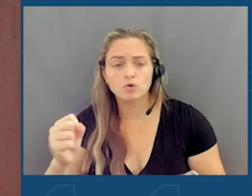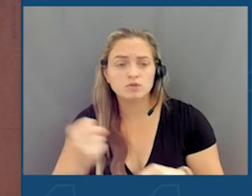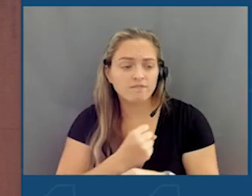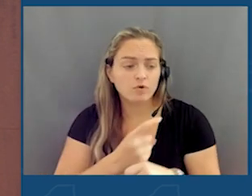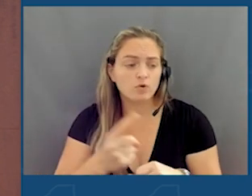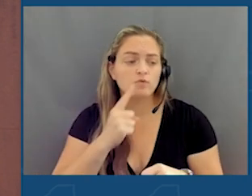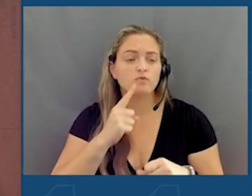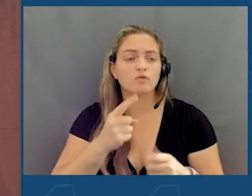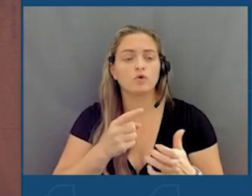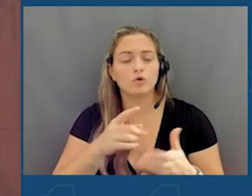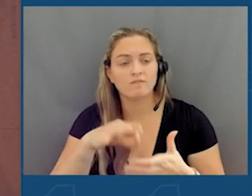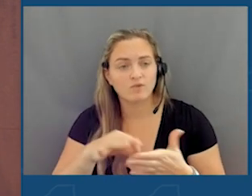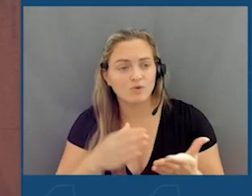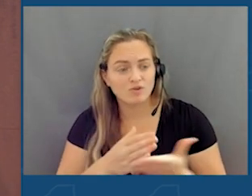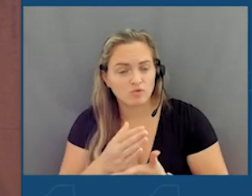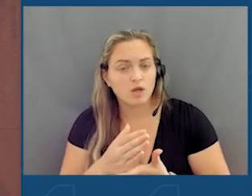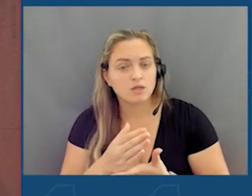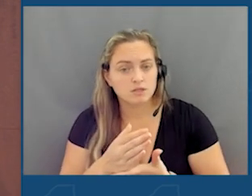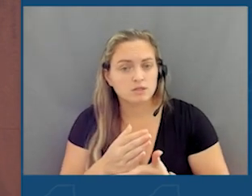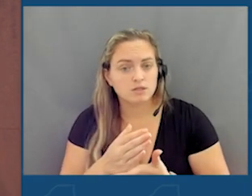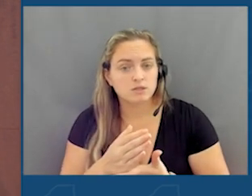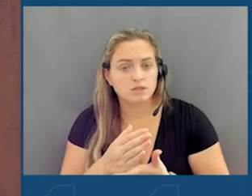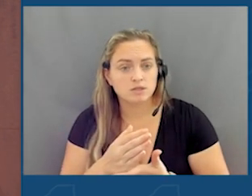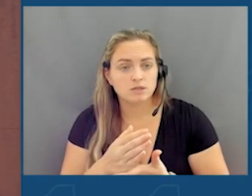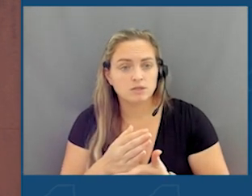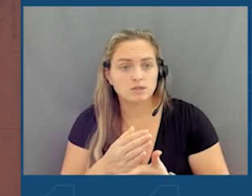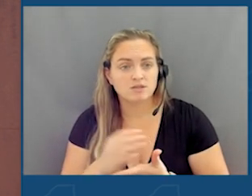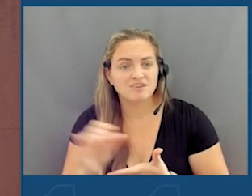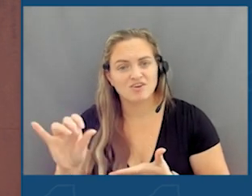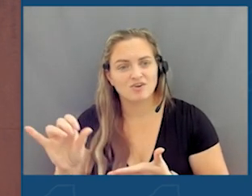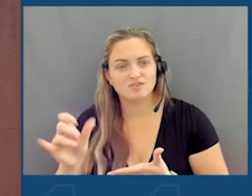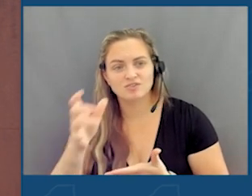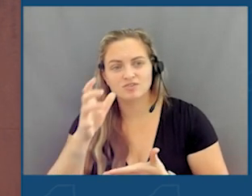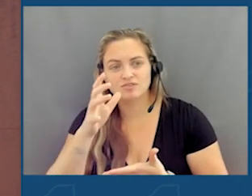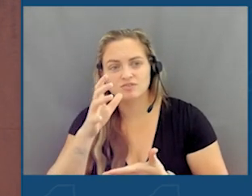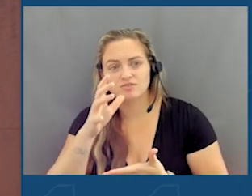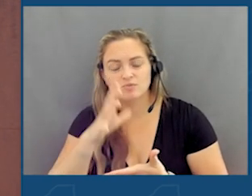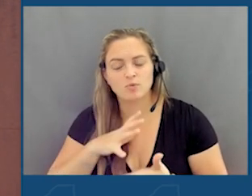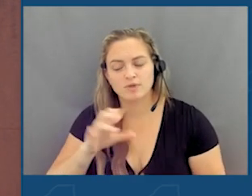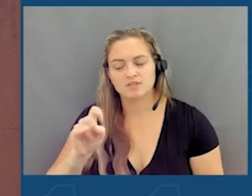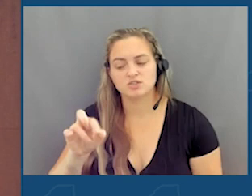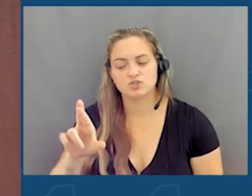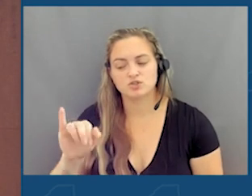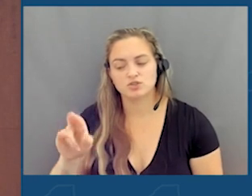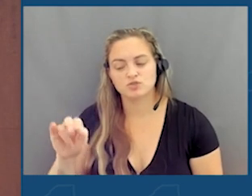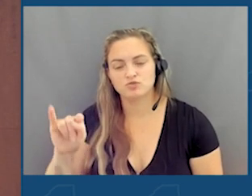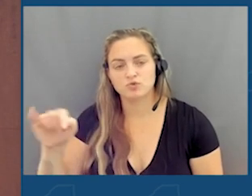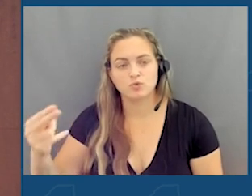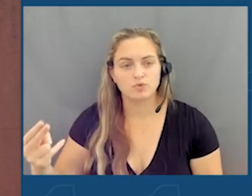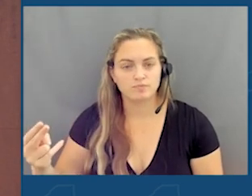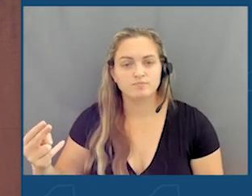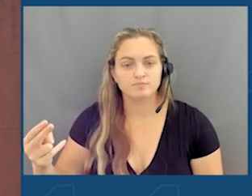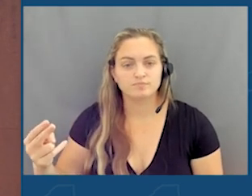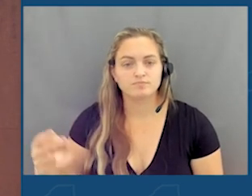rights across our country, there is also a woman named Sojourner Truth. And